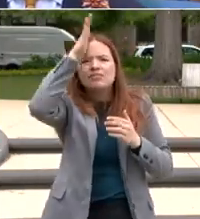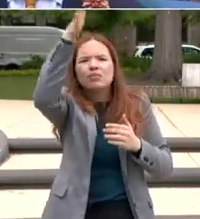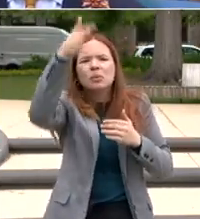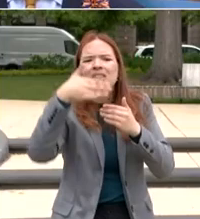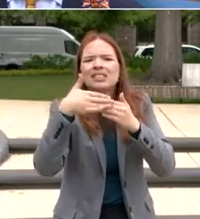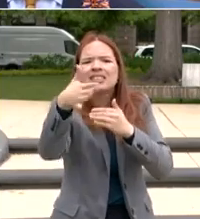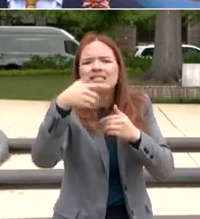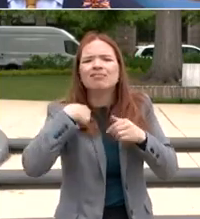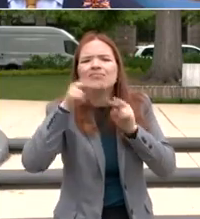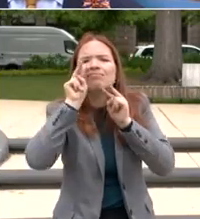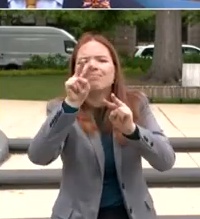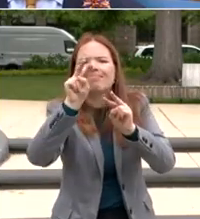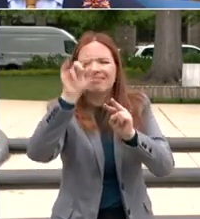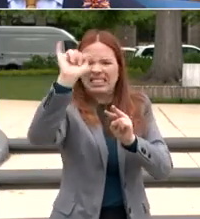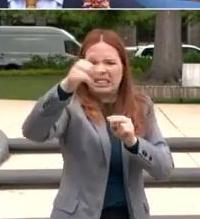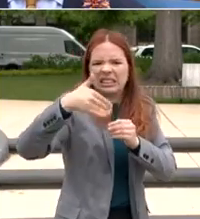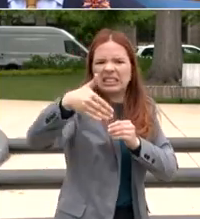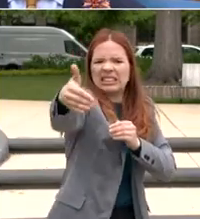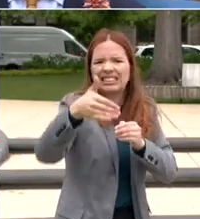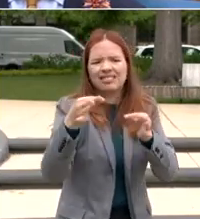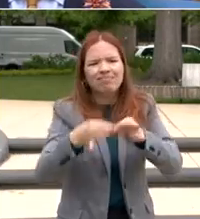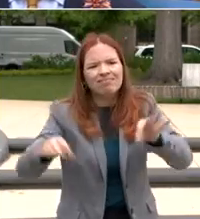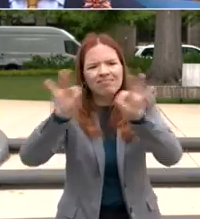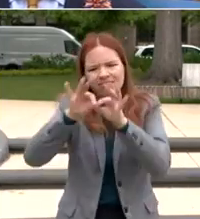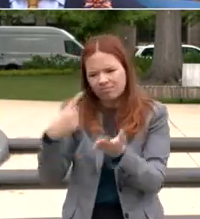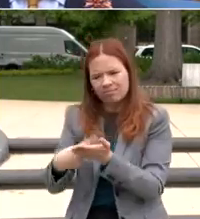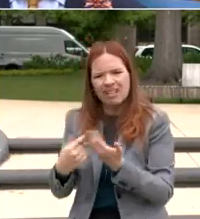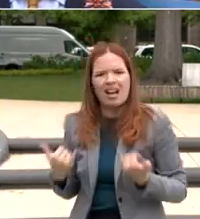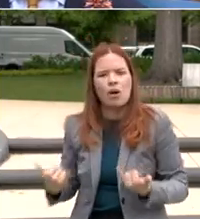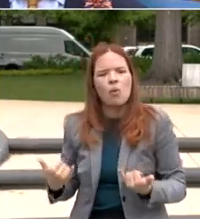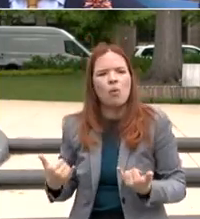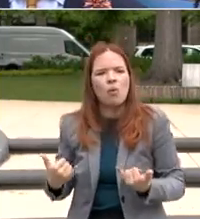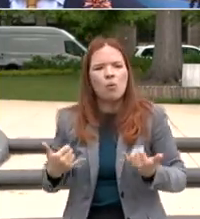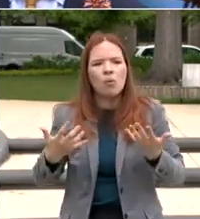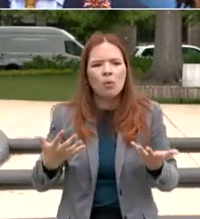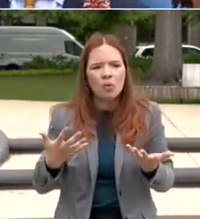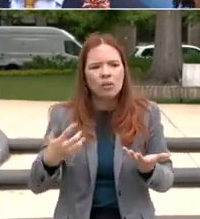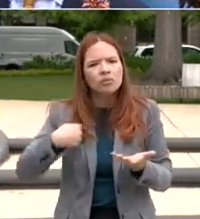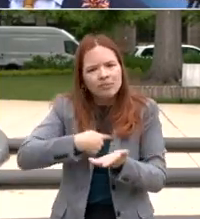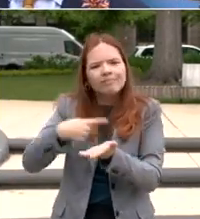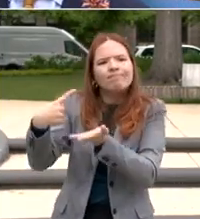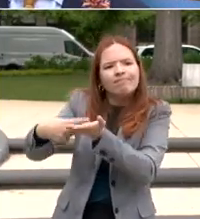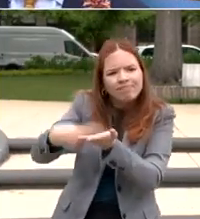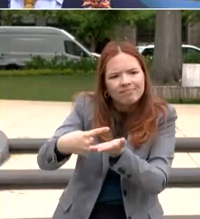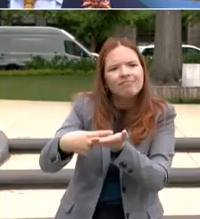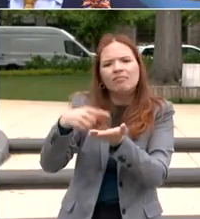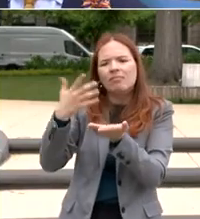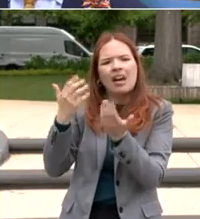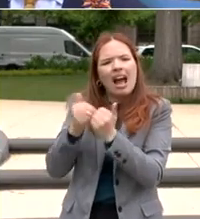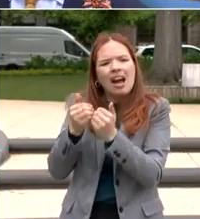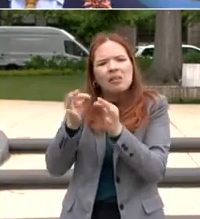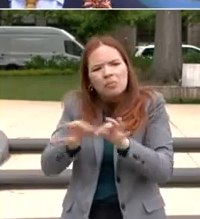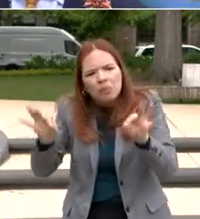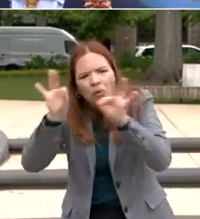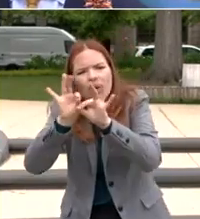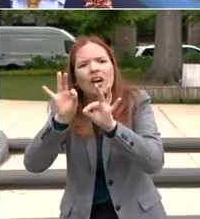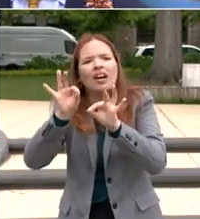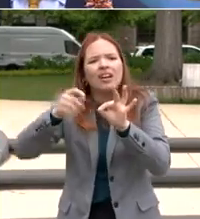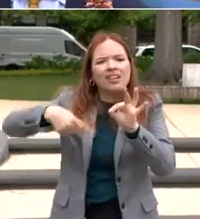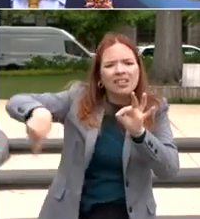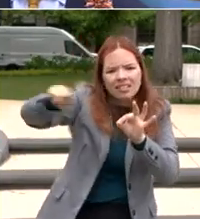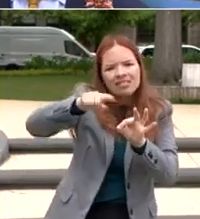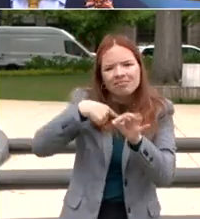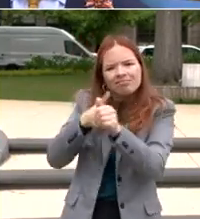that is to our discussion here today, and how important that is that we get that calculation right. We